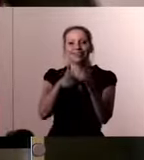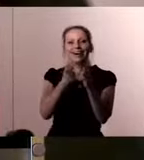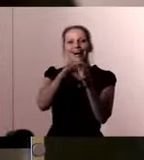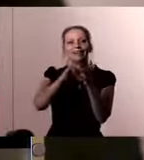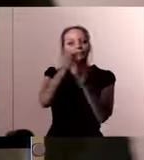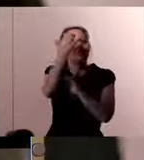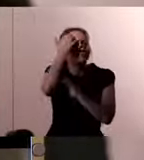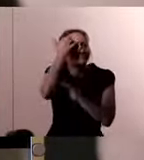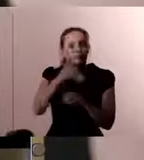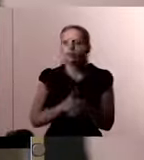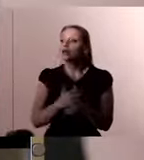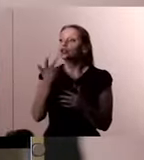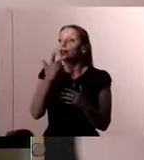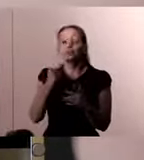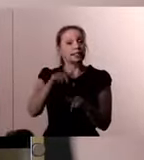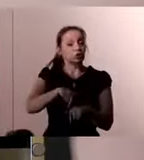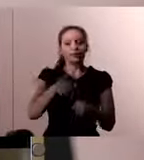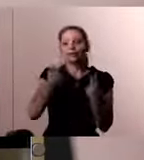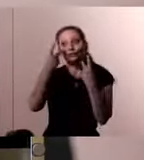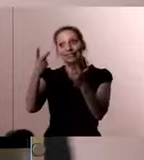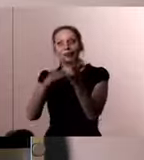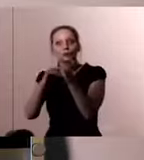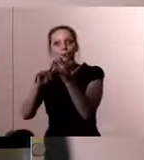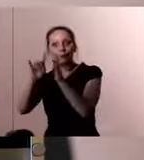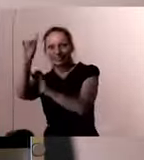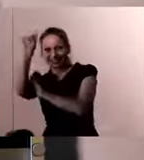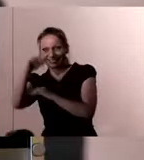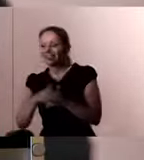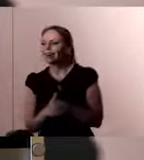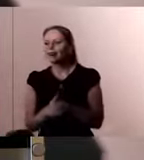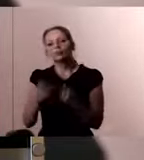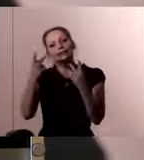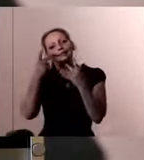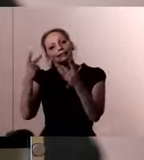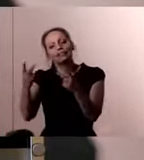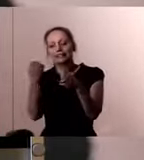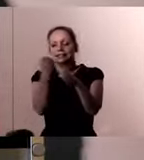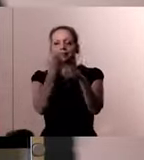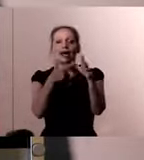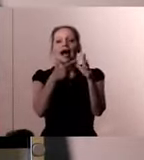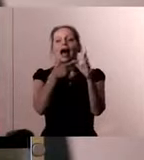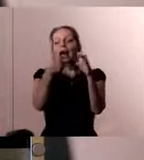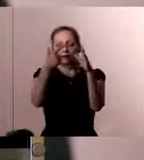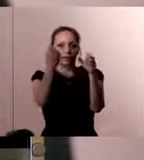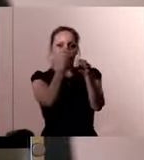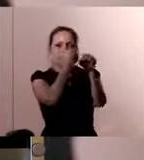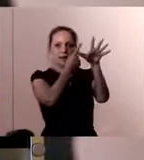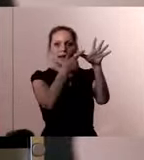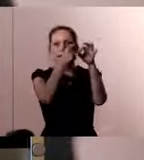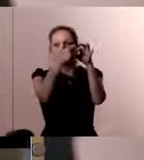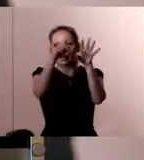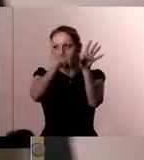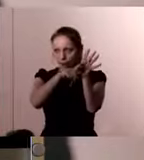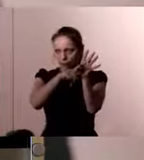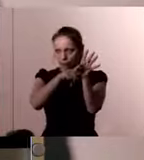So if you're here today to visit the zoo's residence, please take the time to visit the beautiful Gabby, the orangutan. She's in the